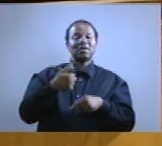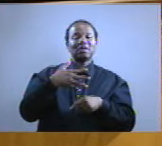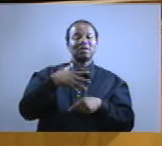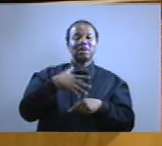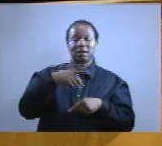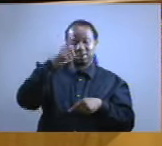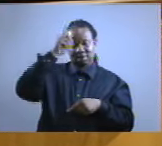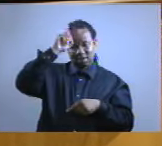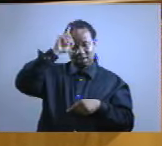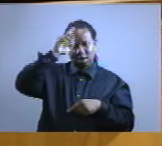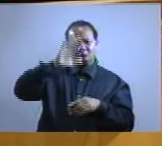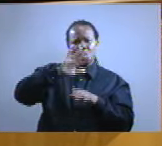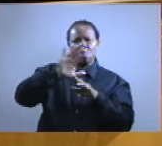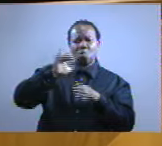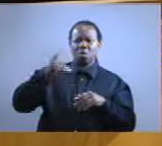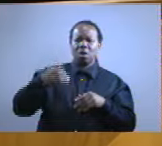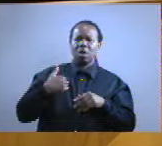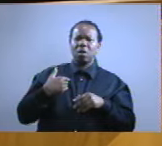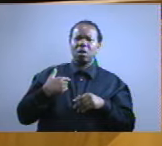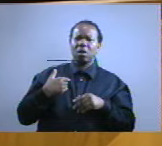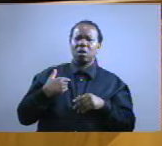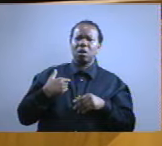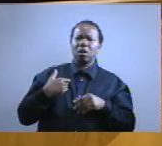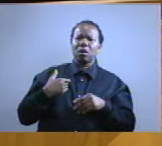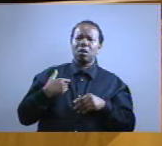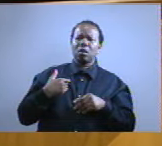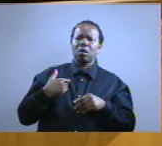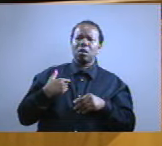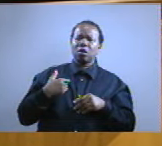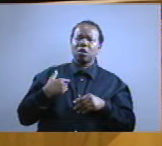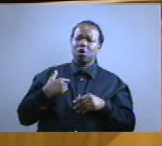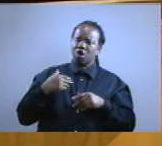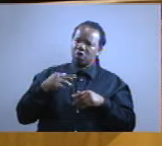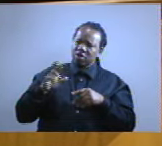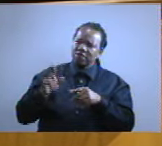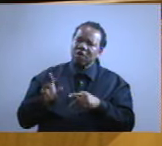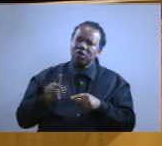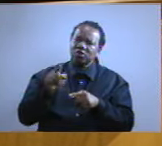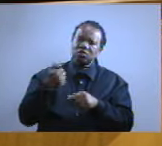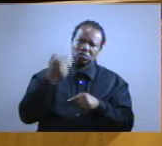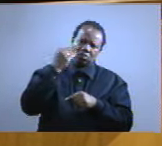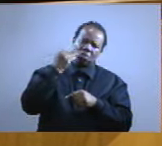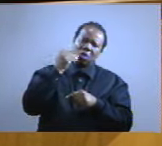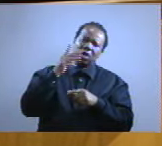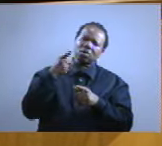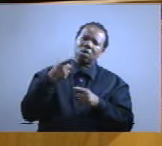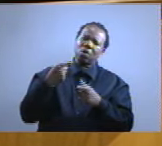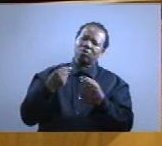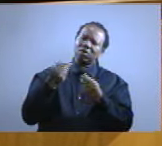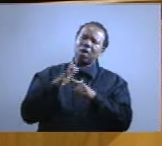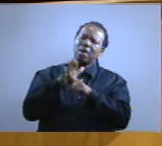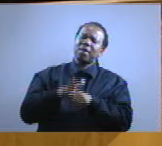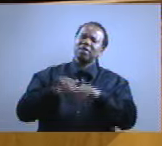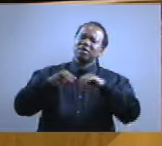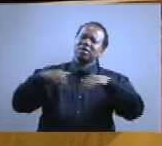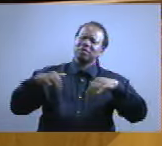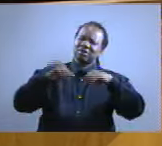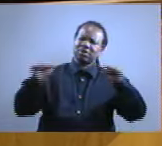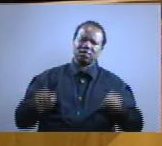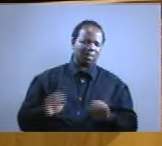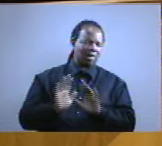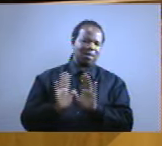would avenge on those who were at the helm of the apartheid system. That one of the